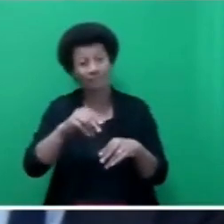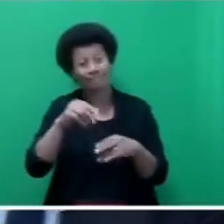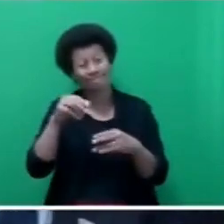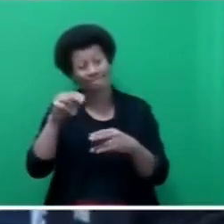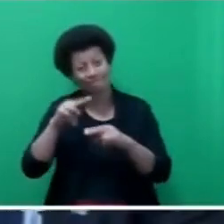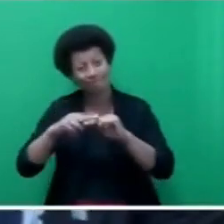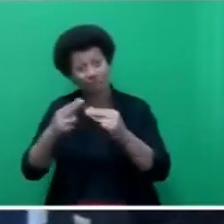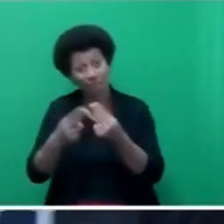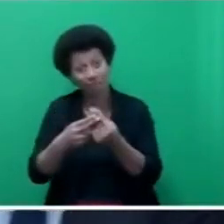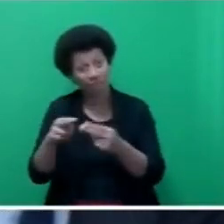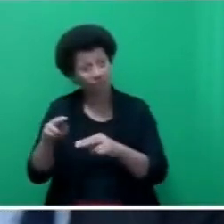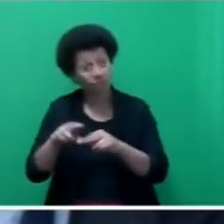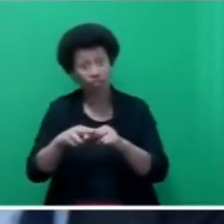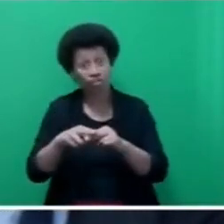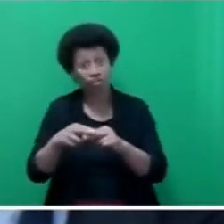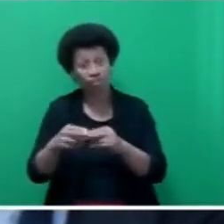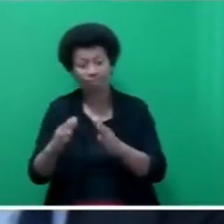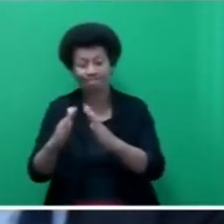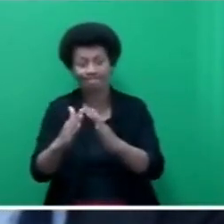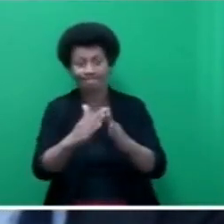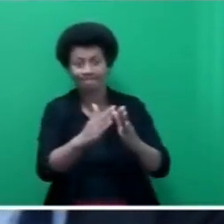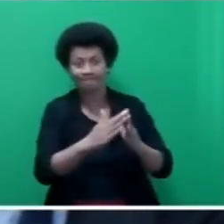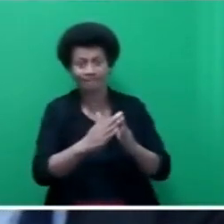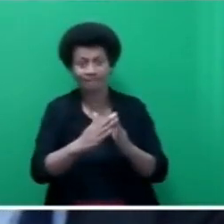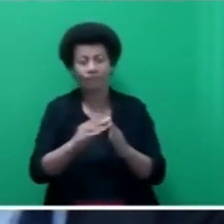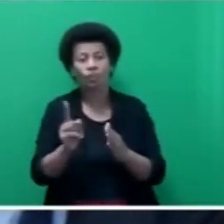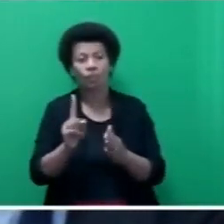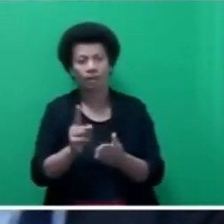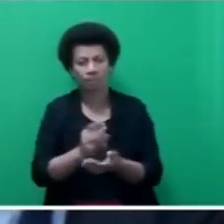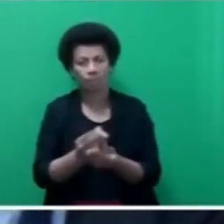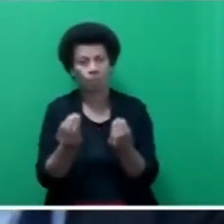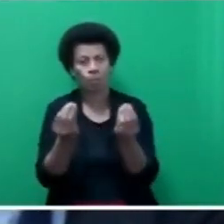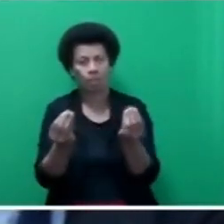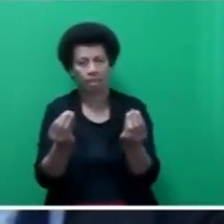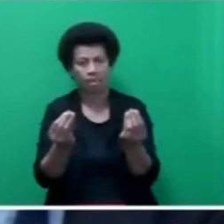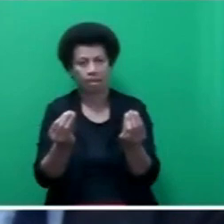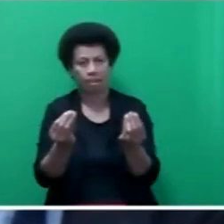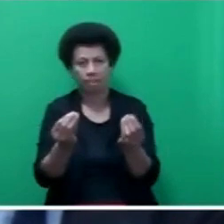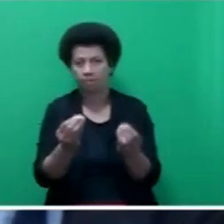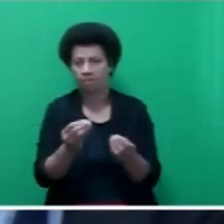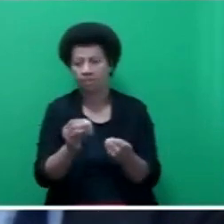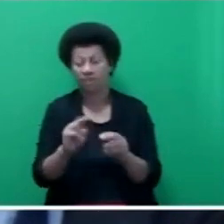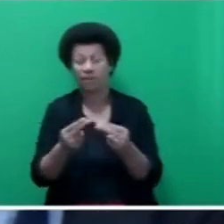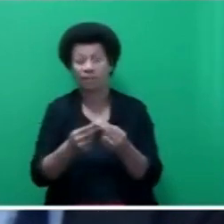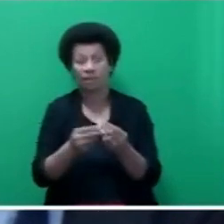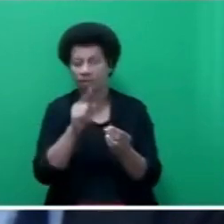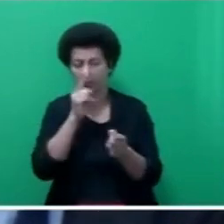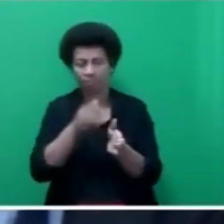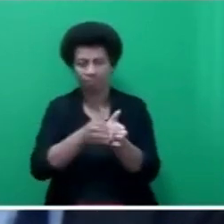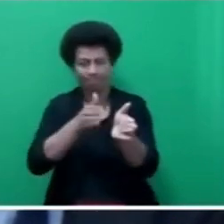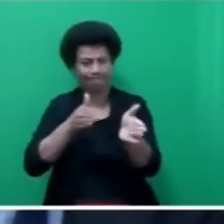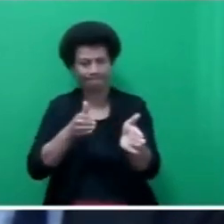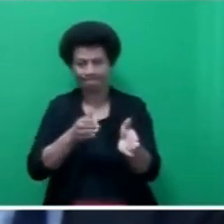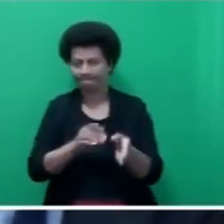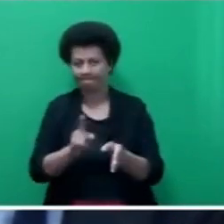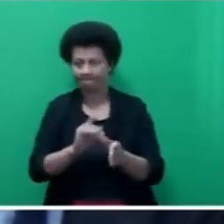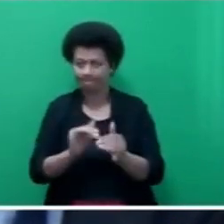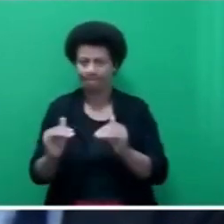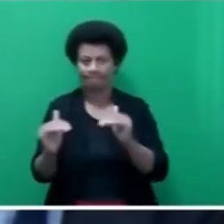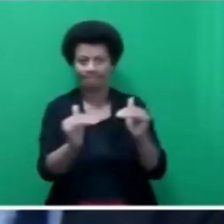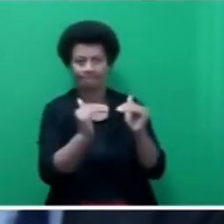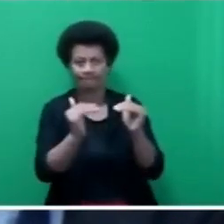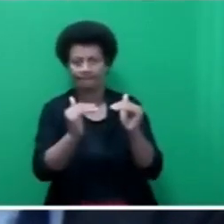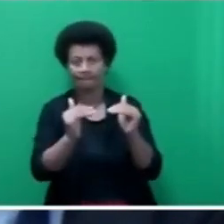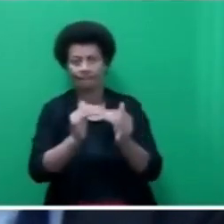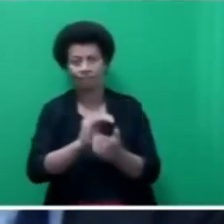left behind. No one. My ministry will continue to effectively mobilize its allocated budget